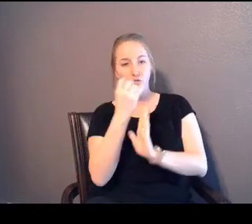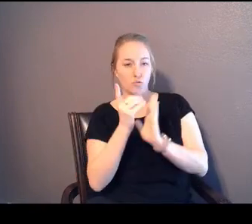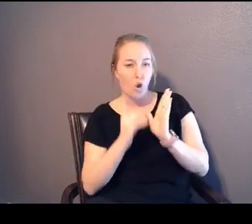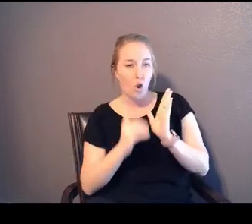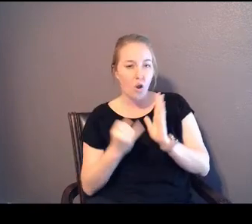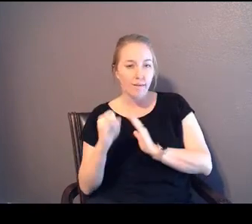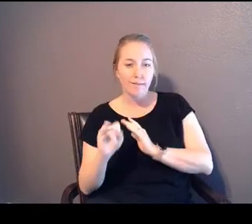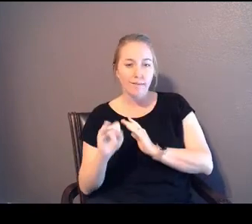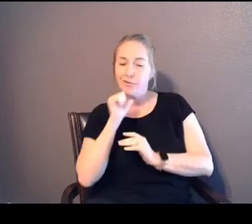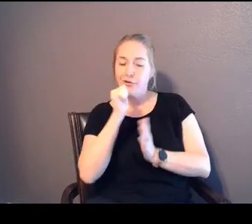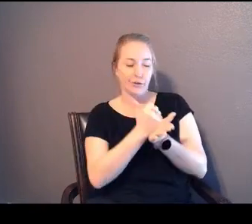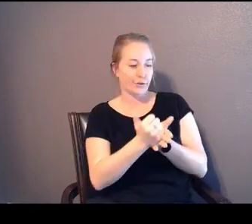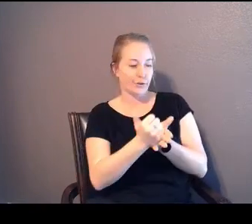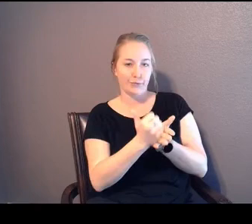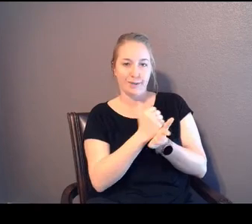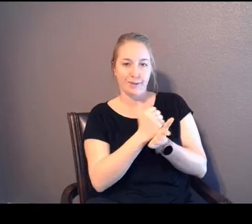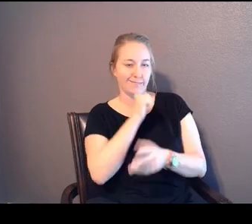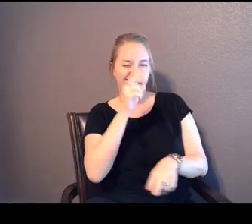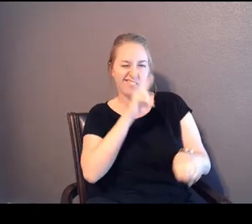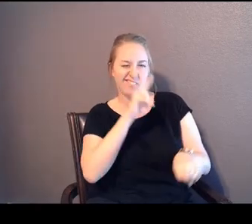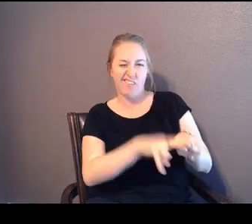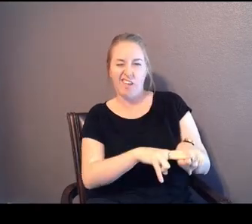And we just want to keep going.